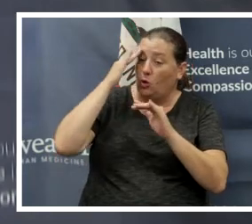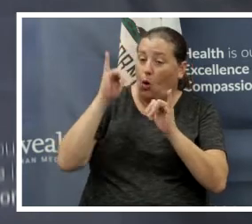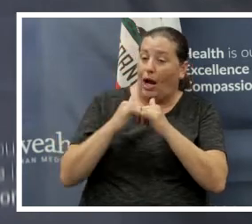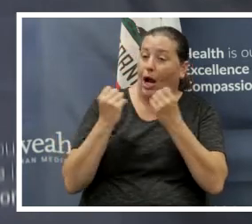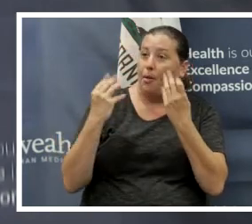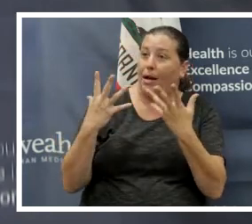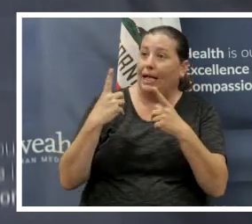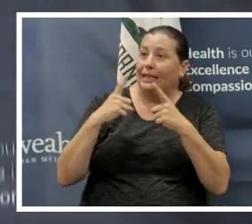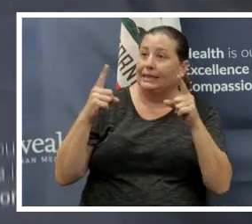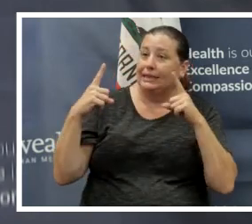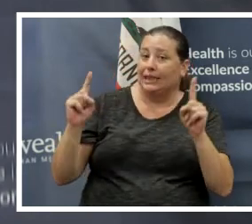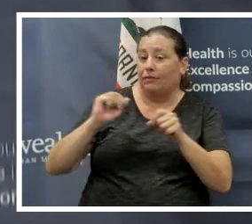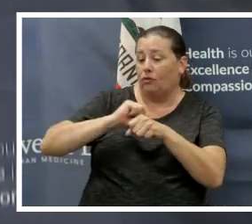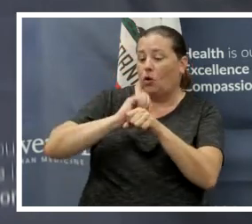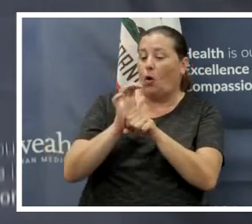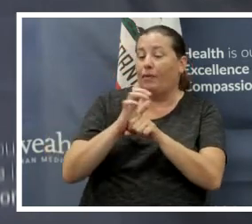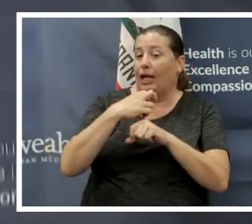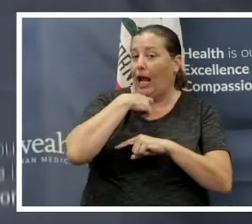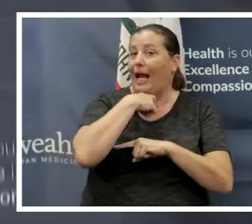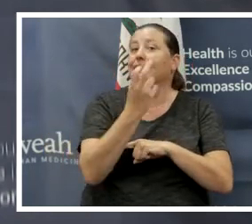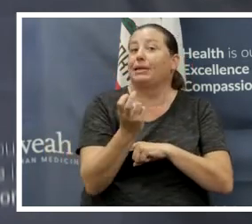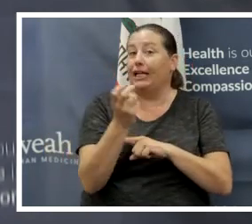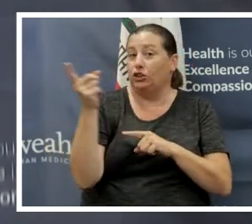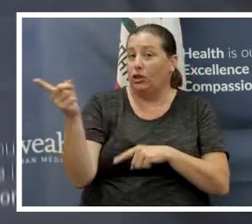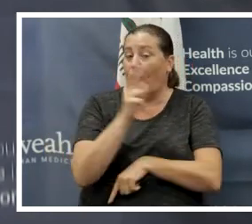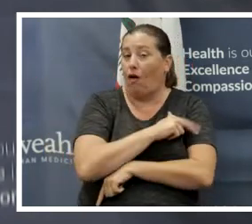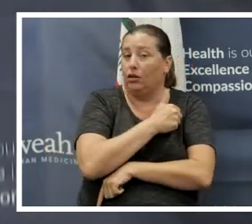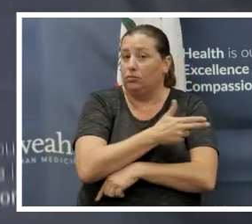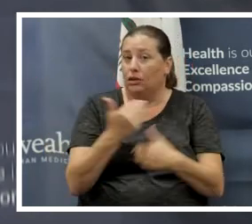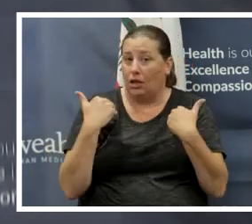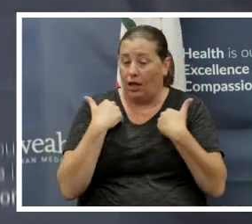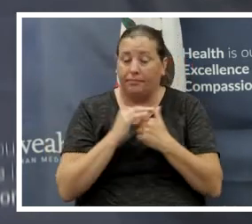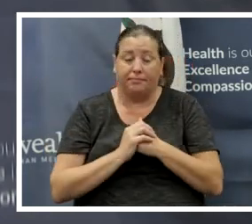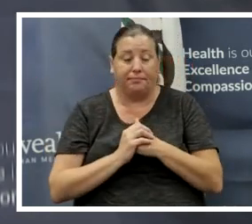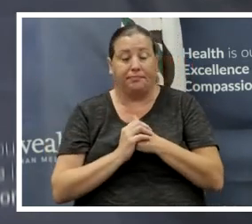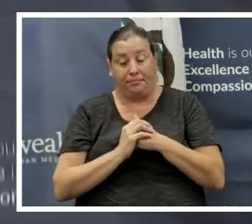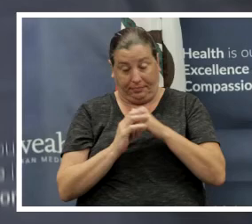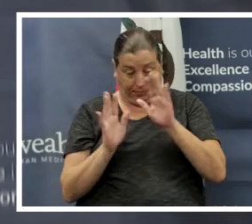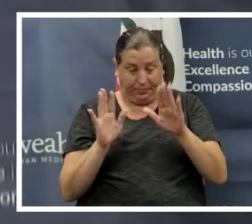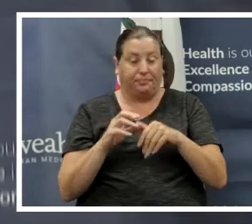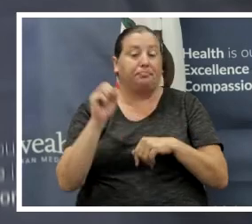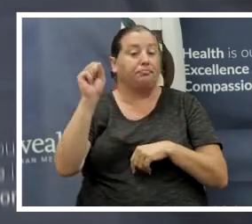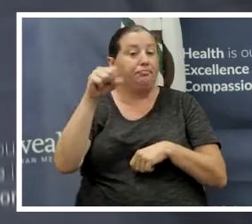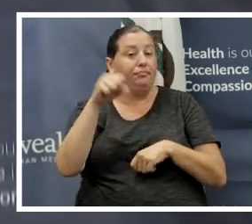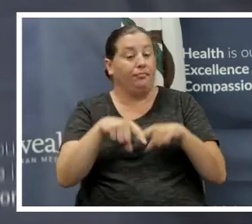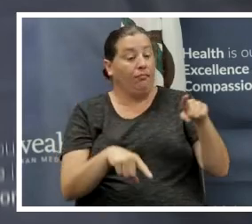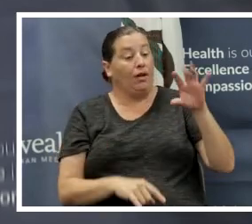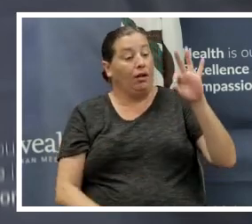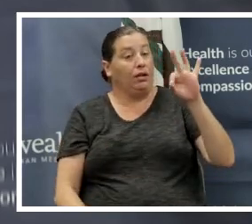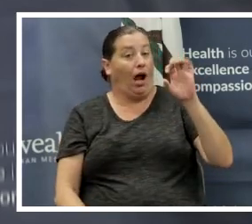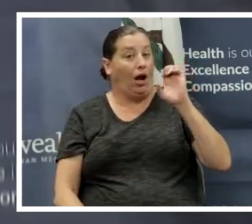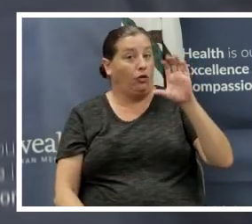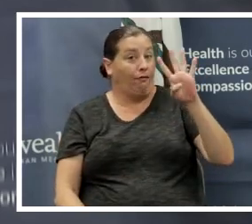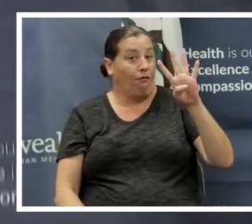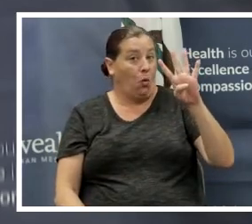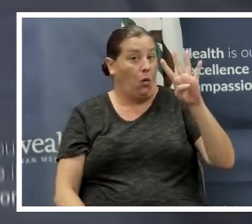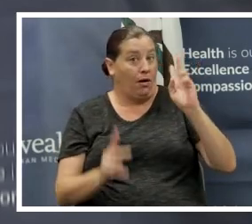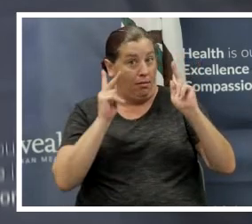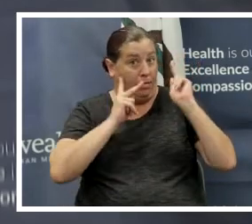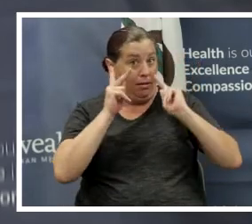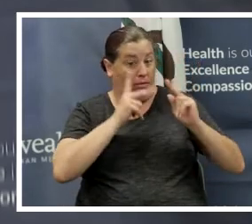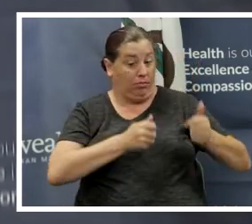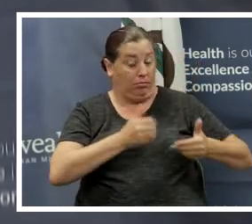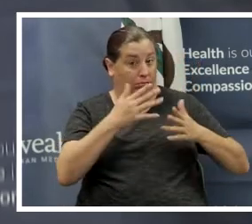COVID-19 extubations the hospital has had? Yes. So of those 904 admissions that we've had since the